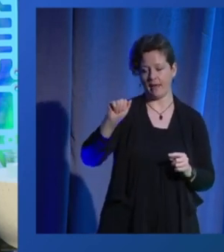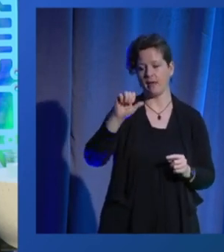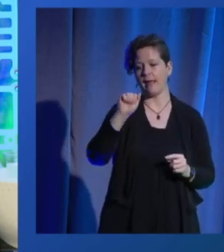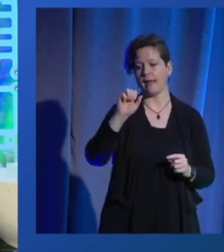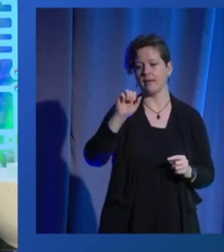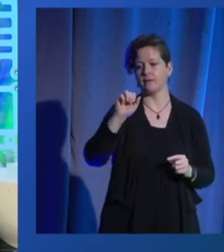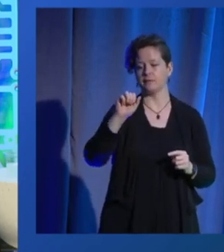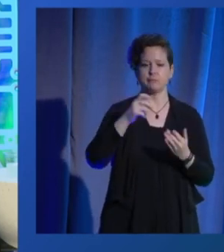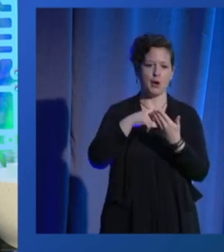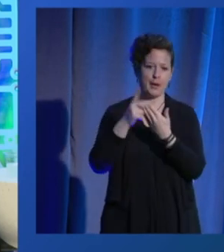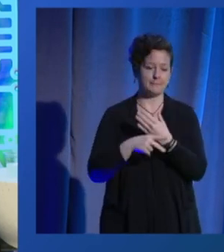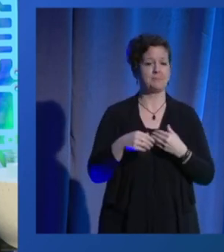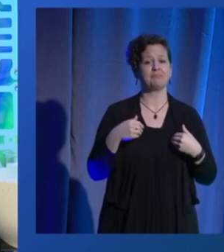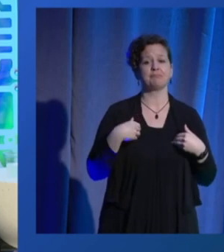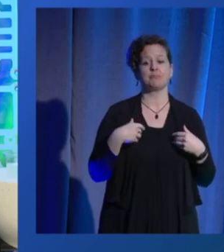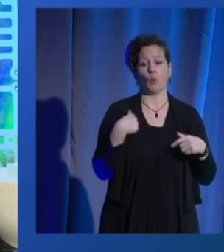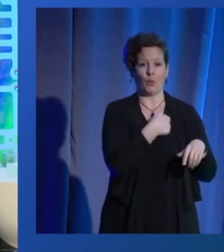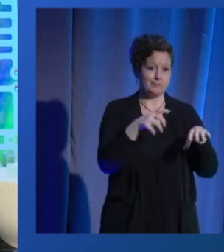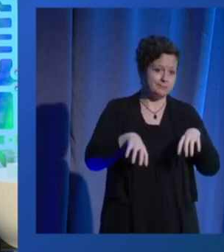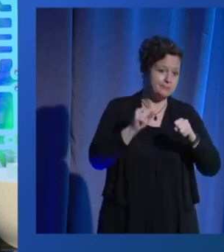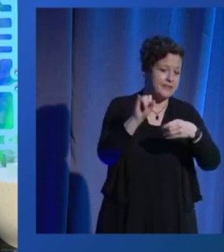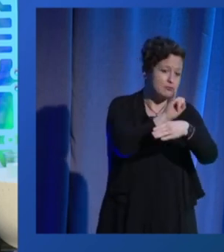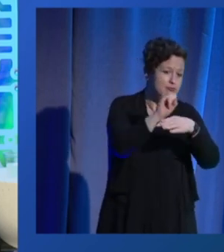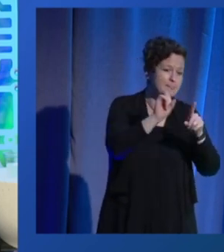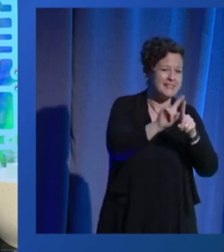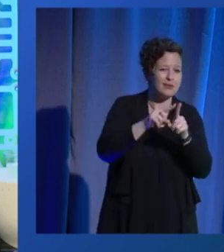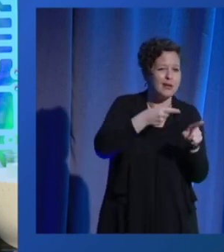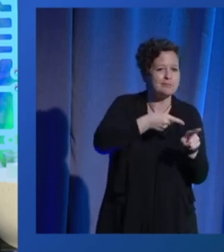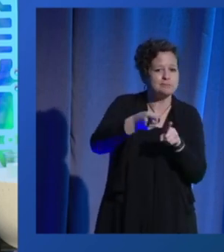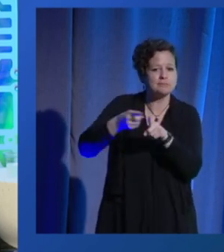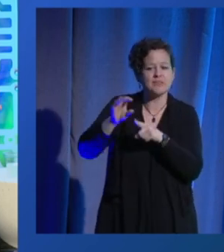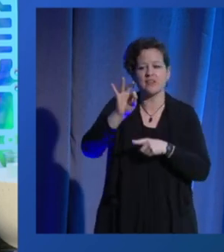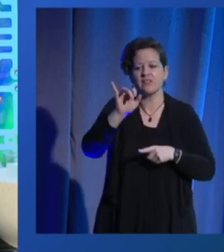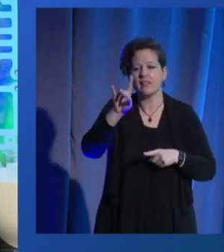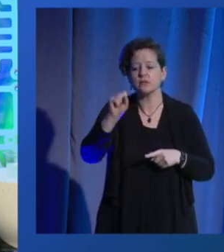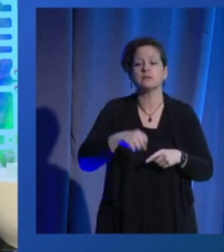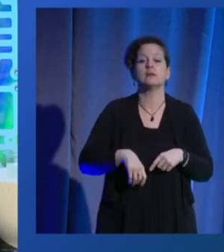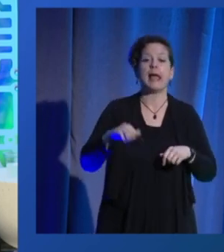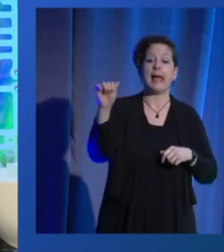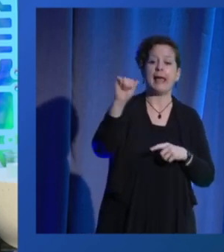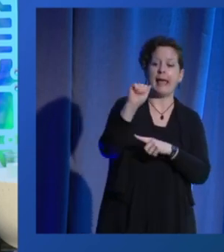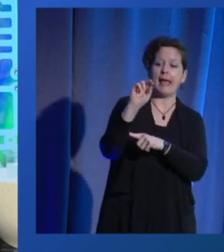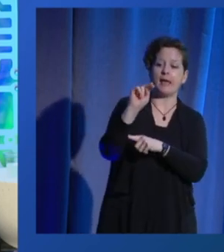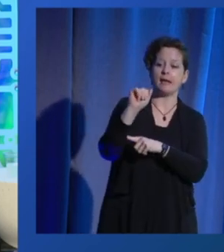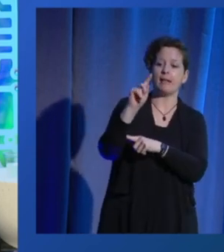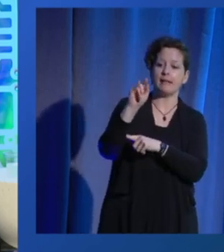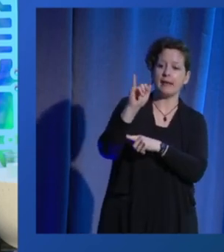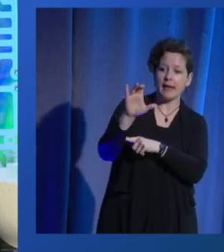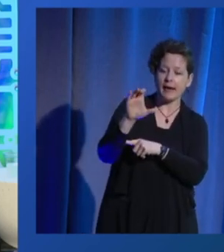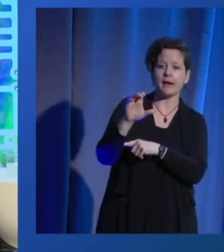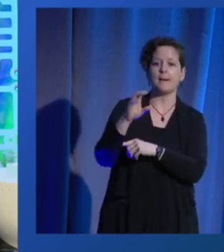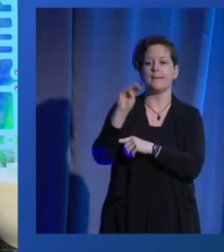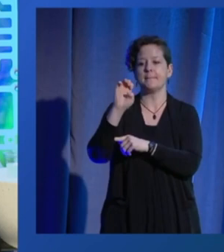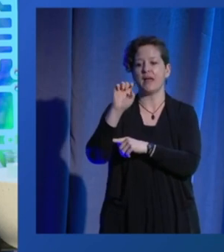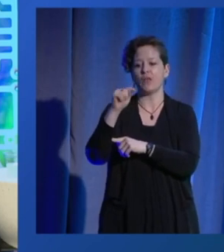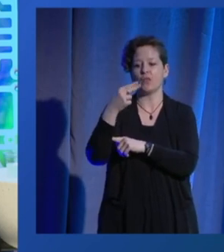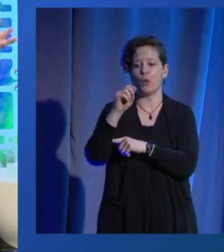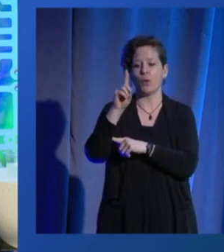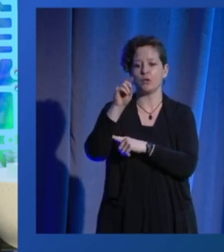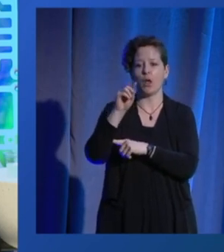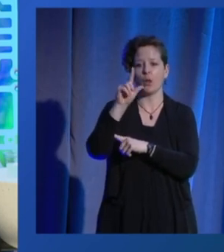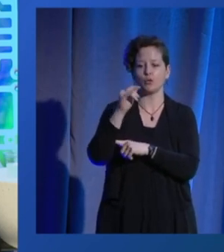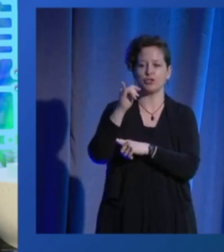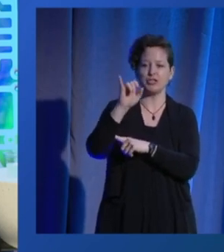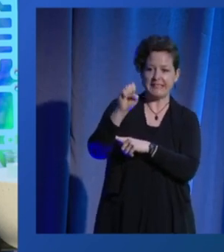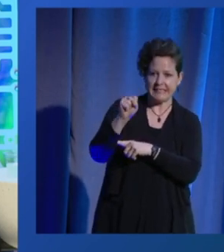um we have internships in Myriad of fields our analytic methodologist career path is akin to